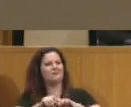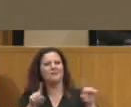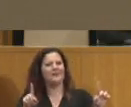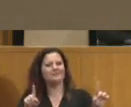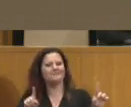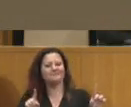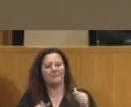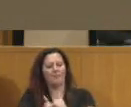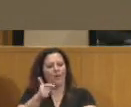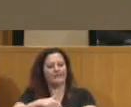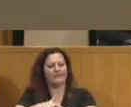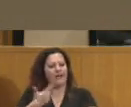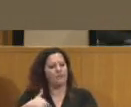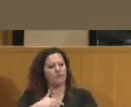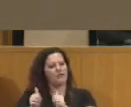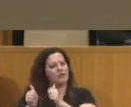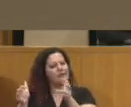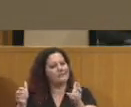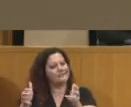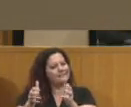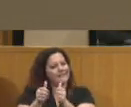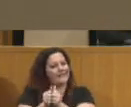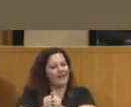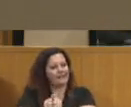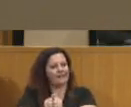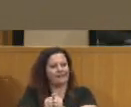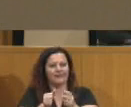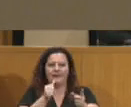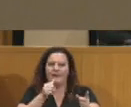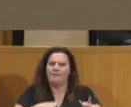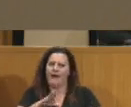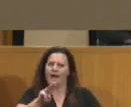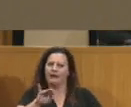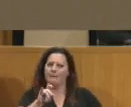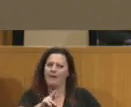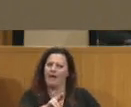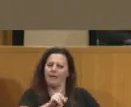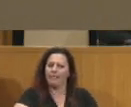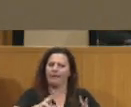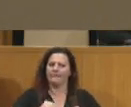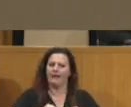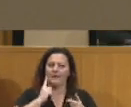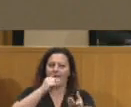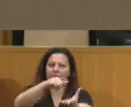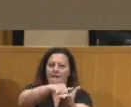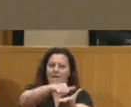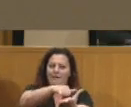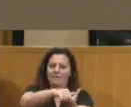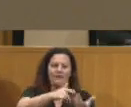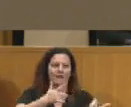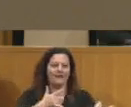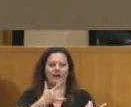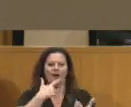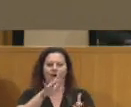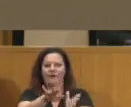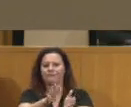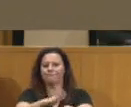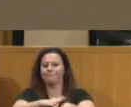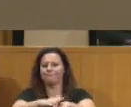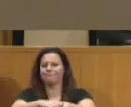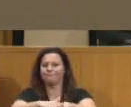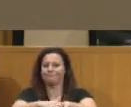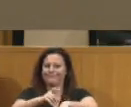in this building working hard and doing the right things every day. And appreciate you all. So the last 2 years